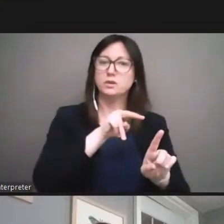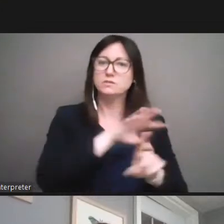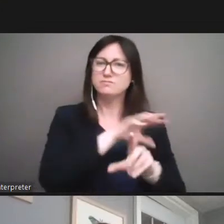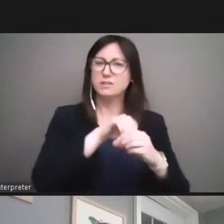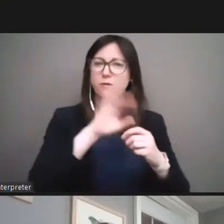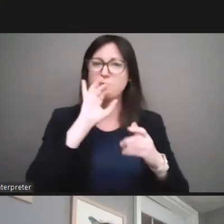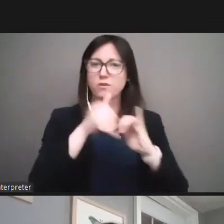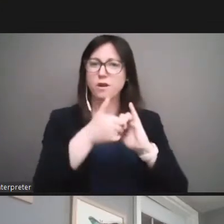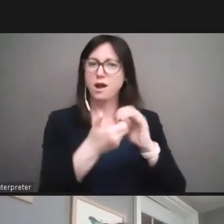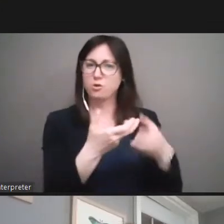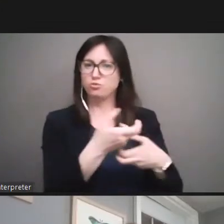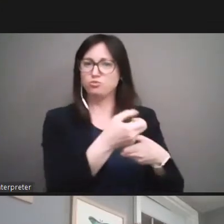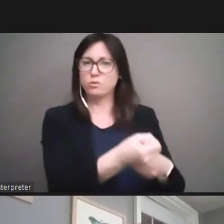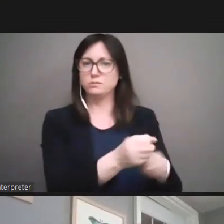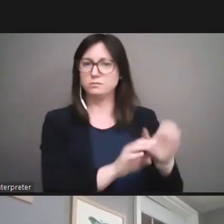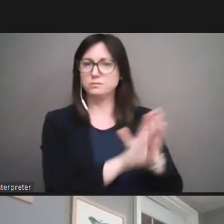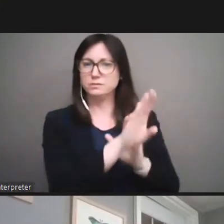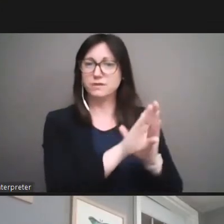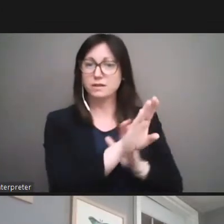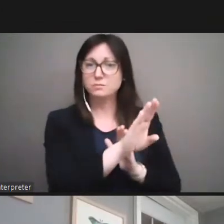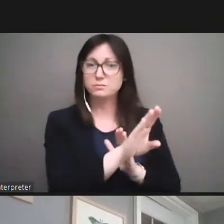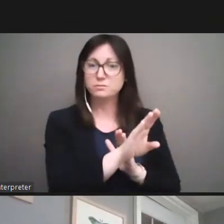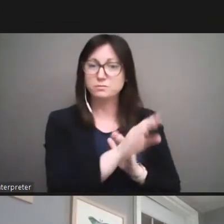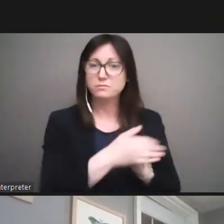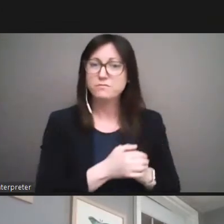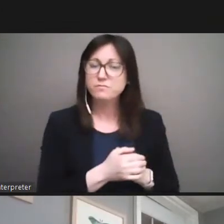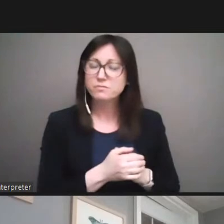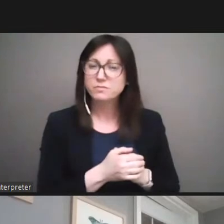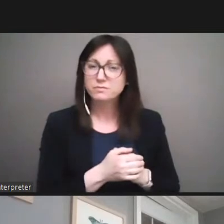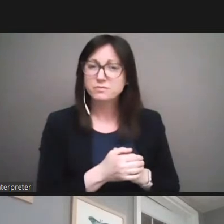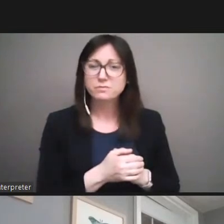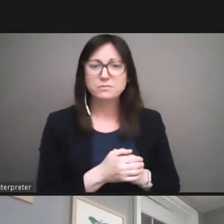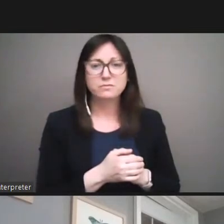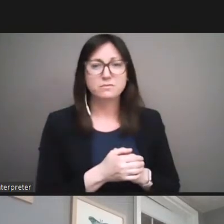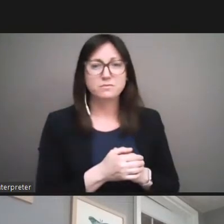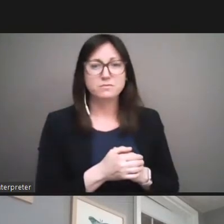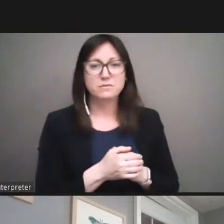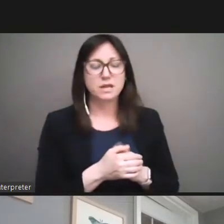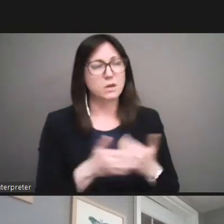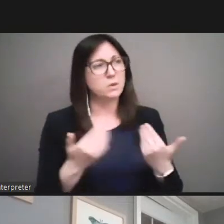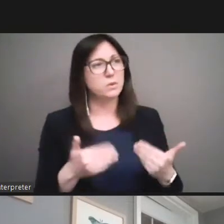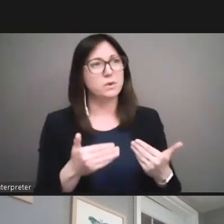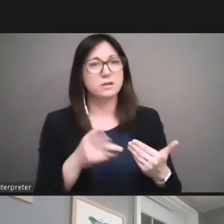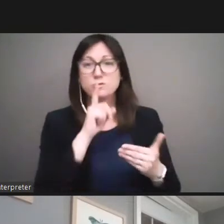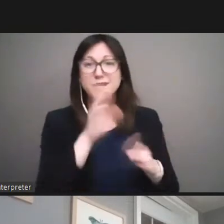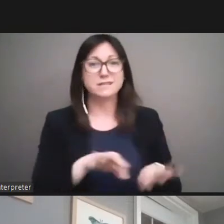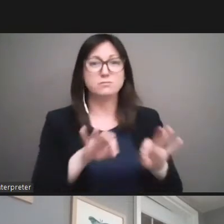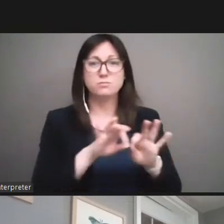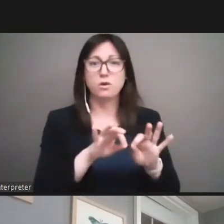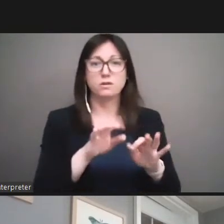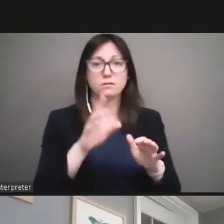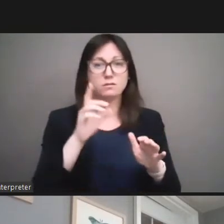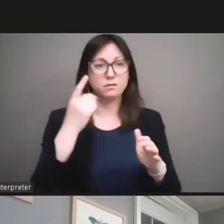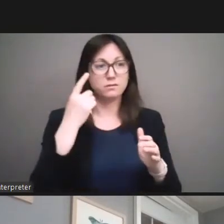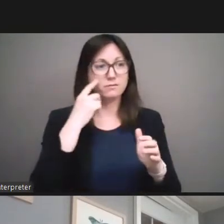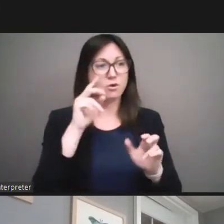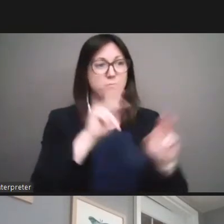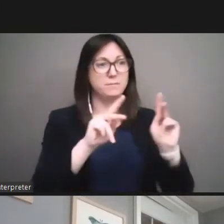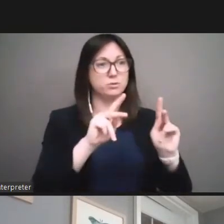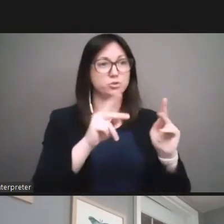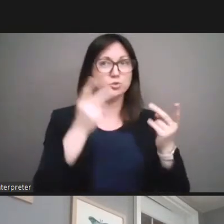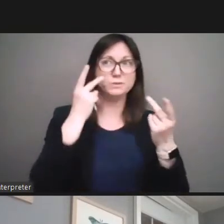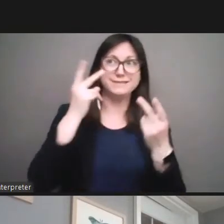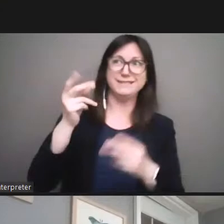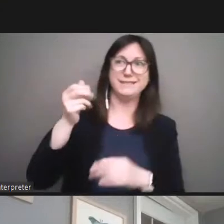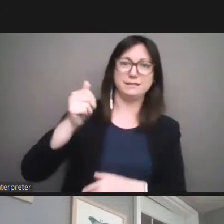main thing, I guess, for my main feeling about building trust is just the importance of representation. And that